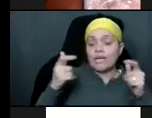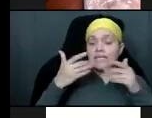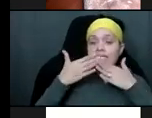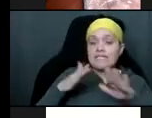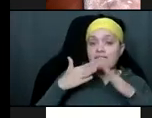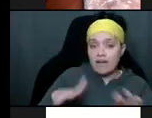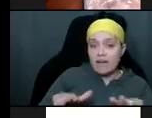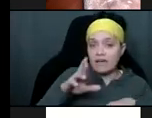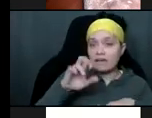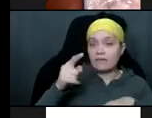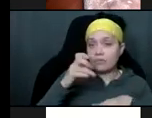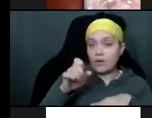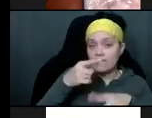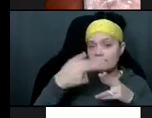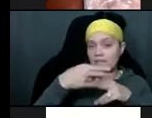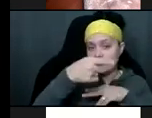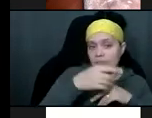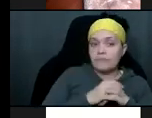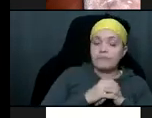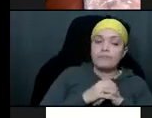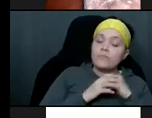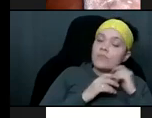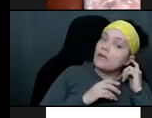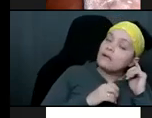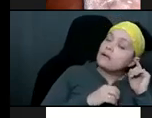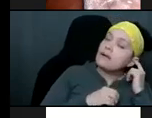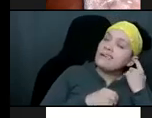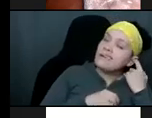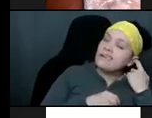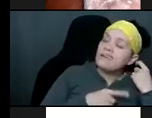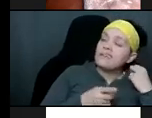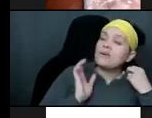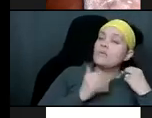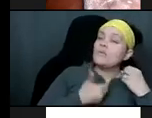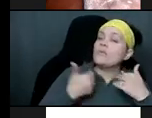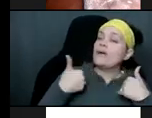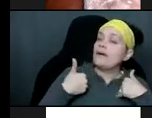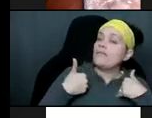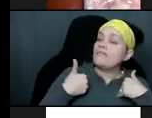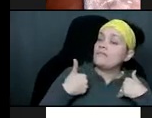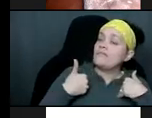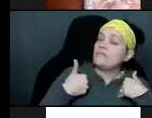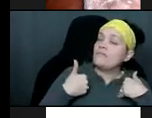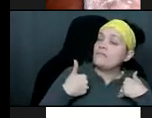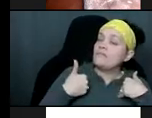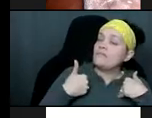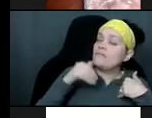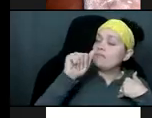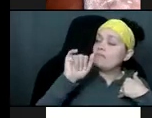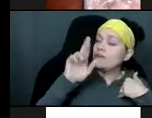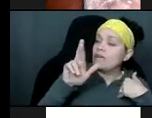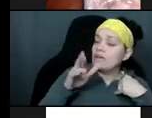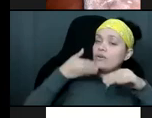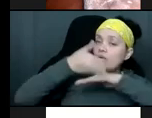this mountain range there. So what we have is air over the